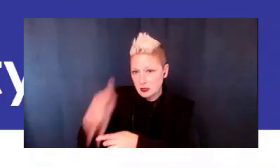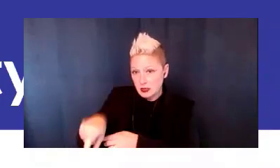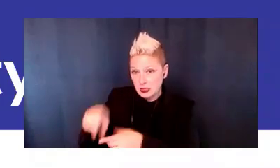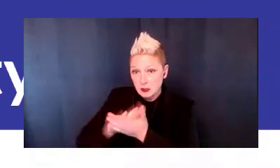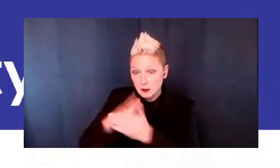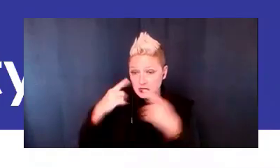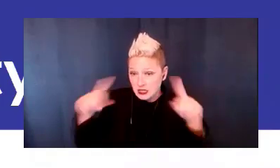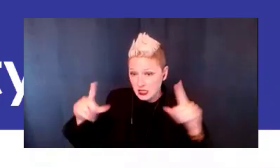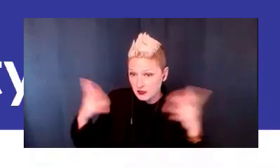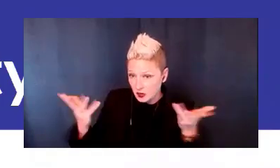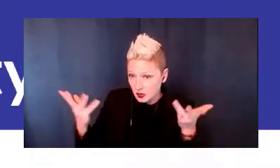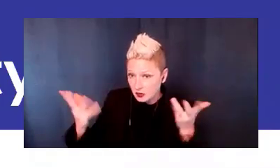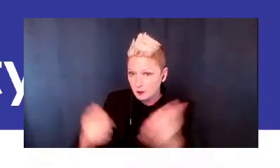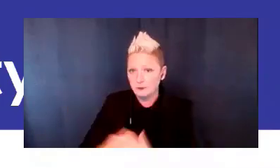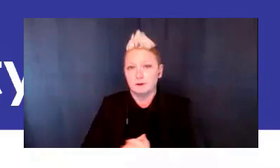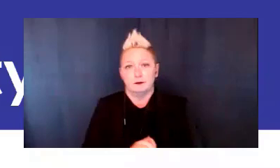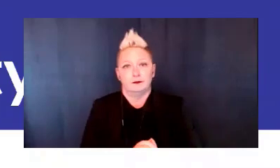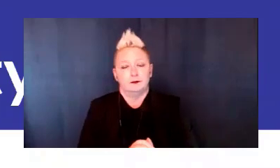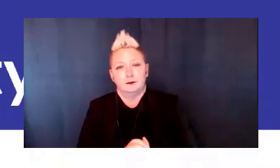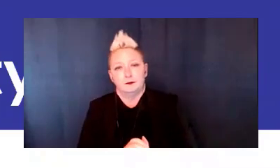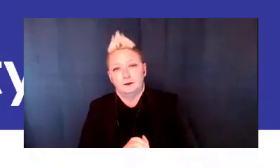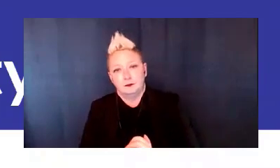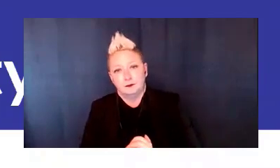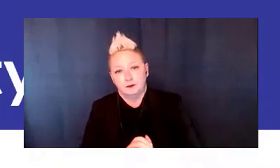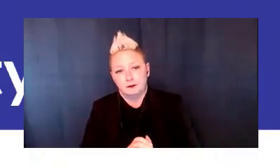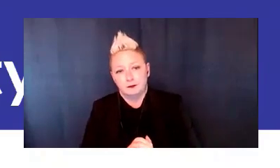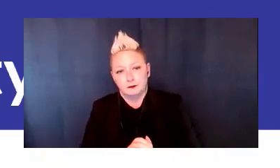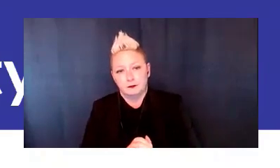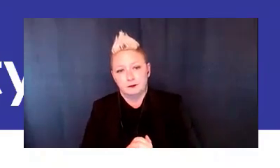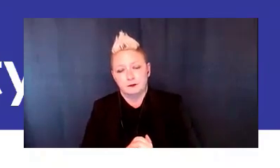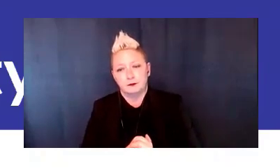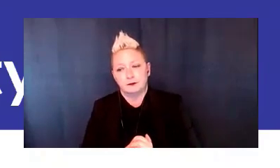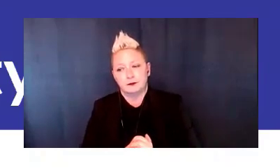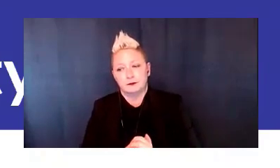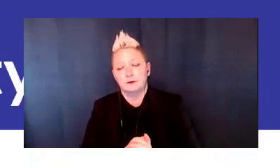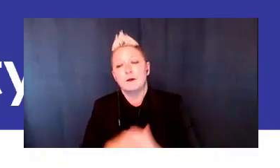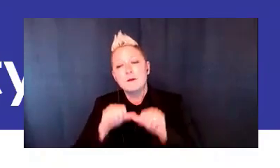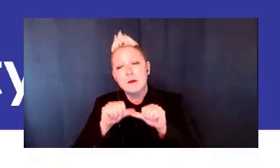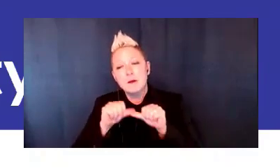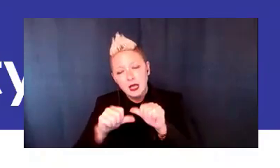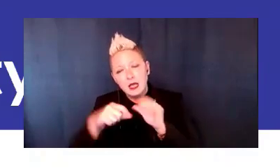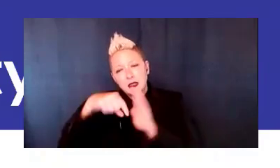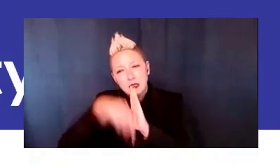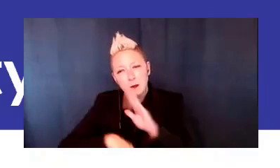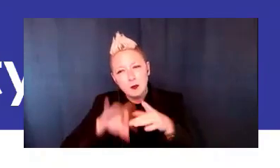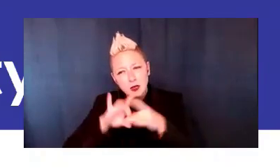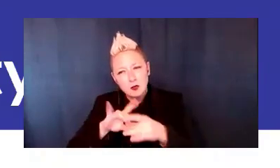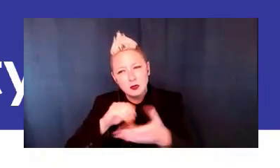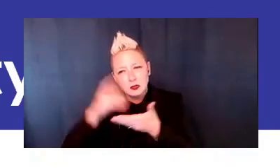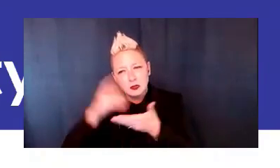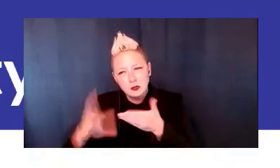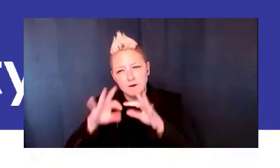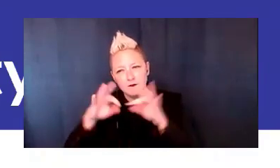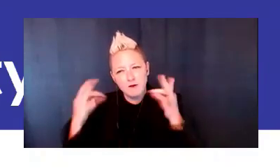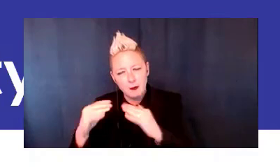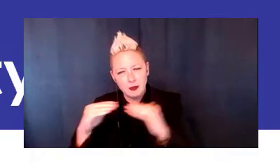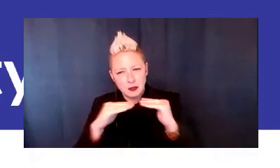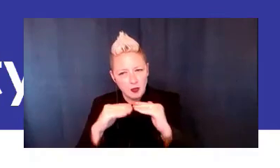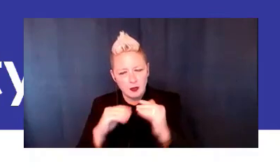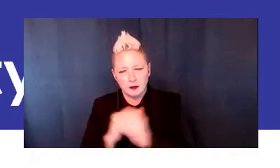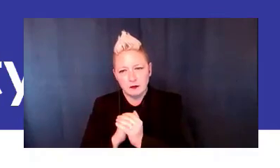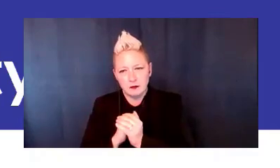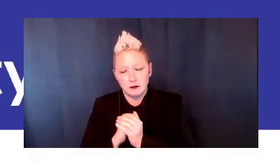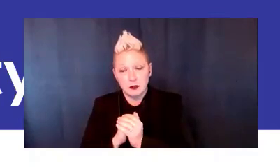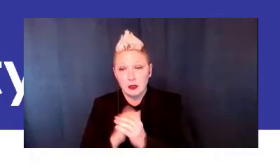successful? We also want to maintain and deepen relationships with students, families, and colleagues, collaborate in